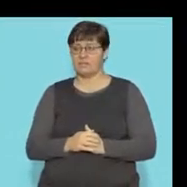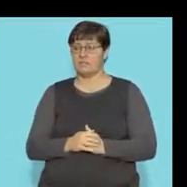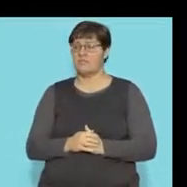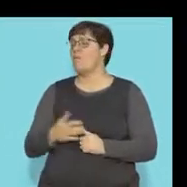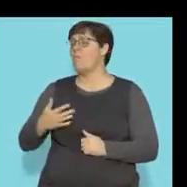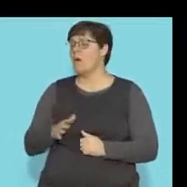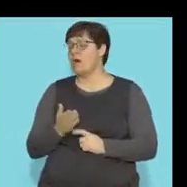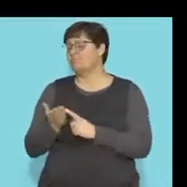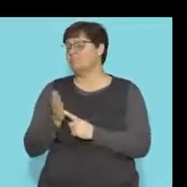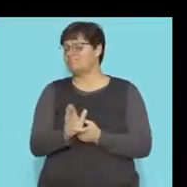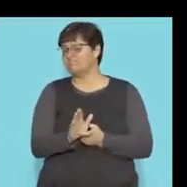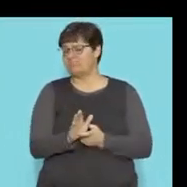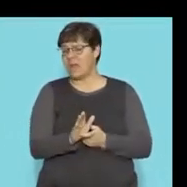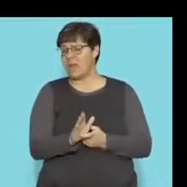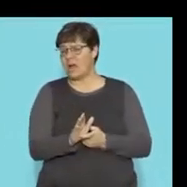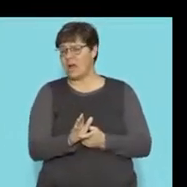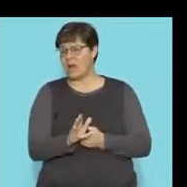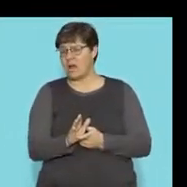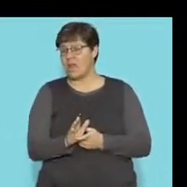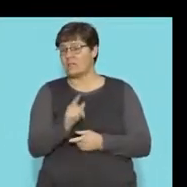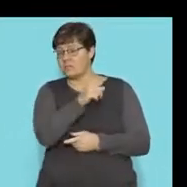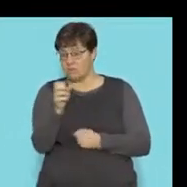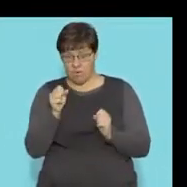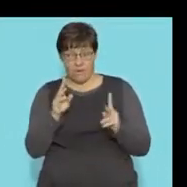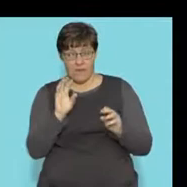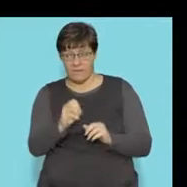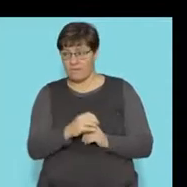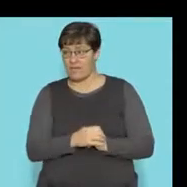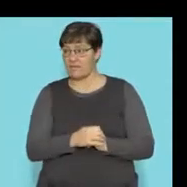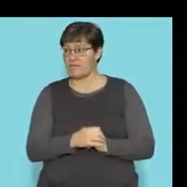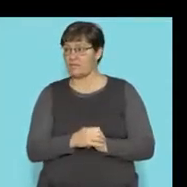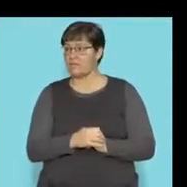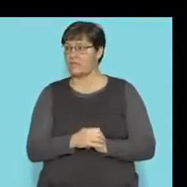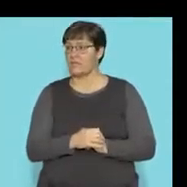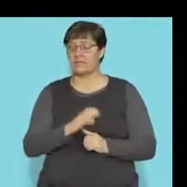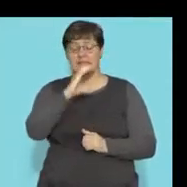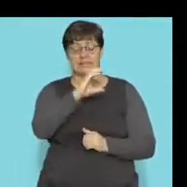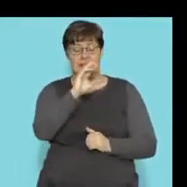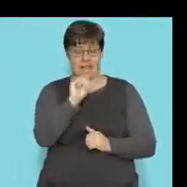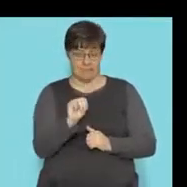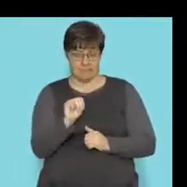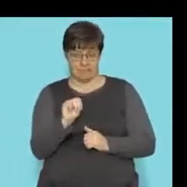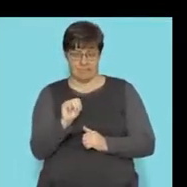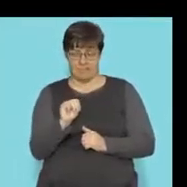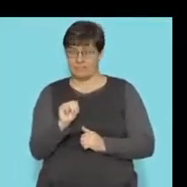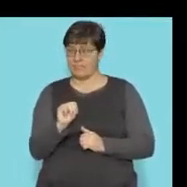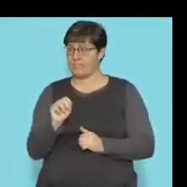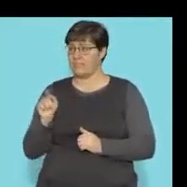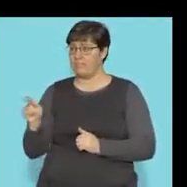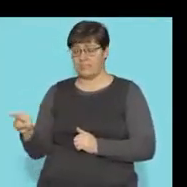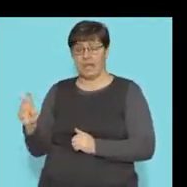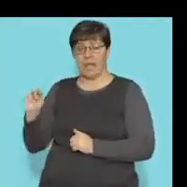want to highlight to everyone, and I hope that everyone is okay with this, we have measurements in centimeters